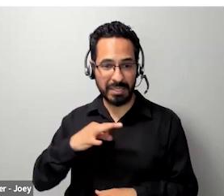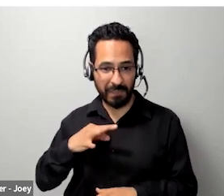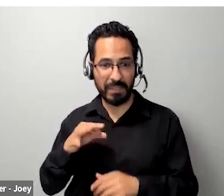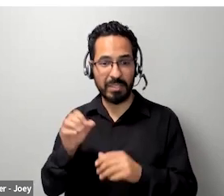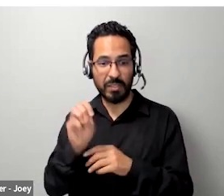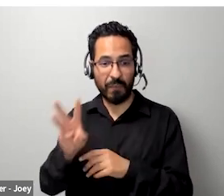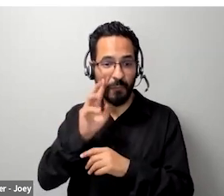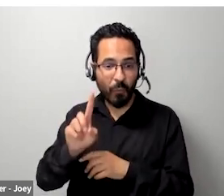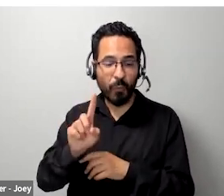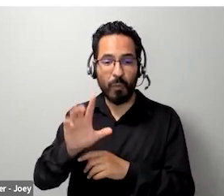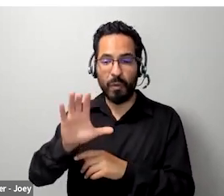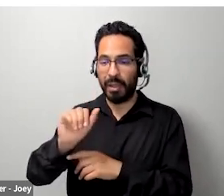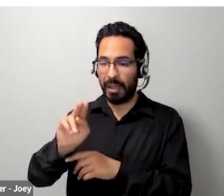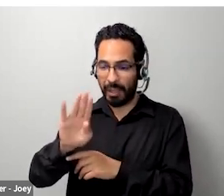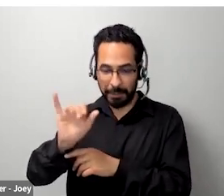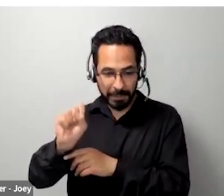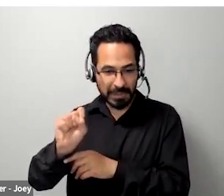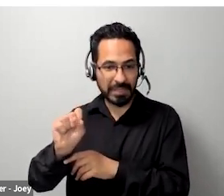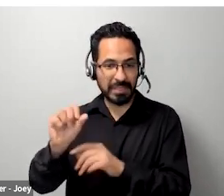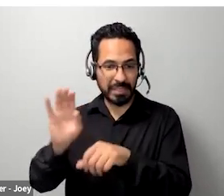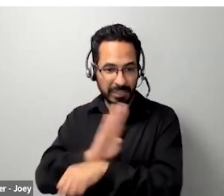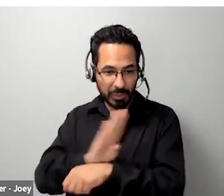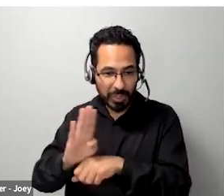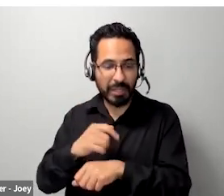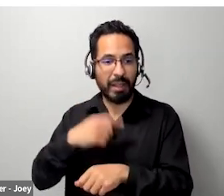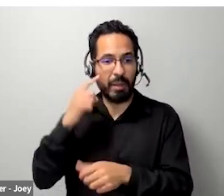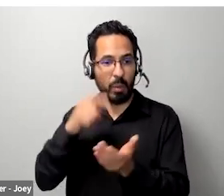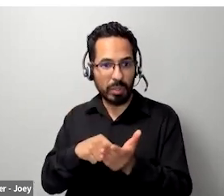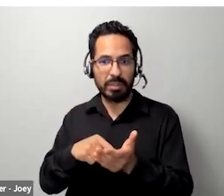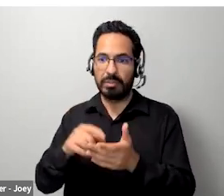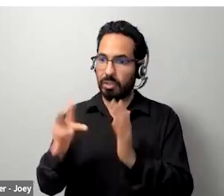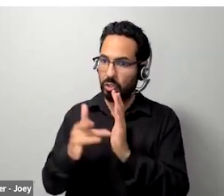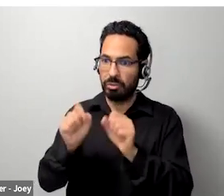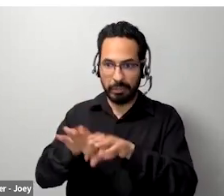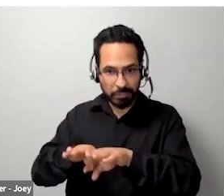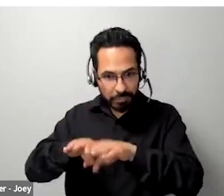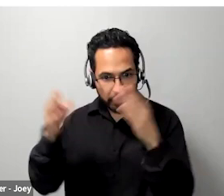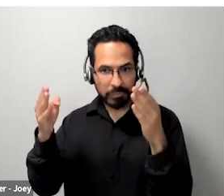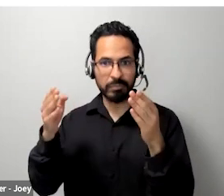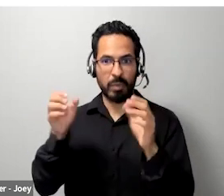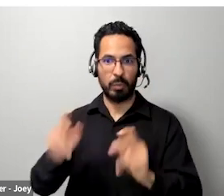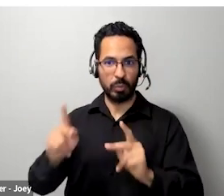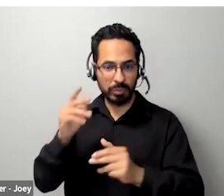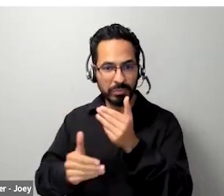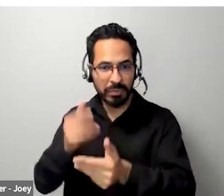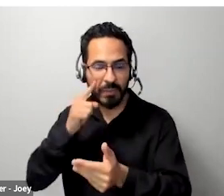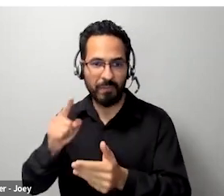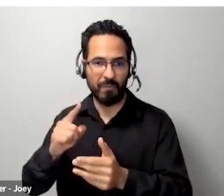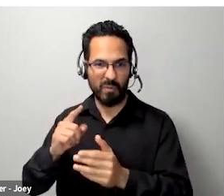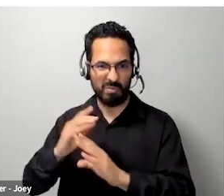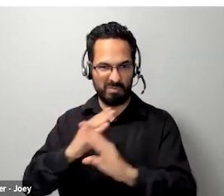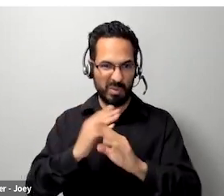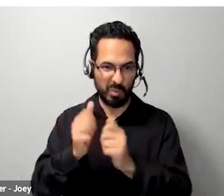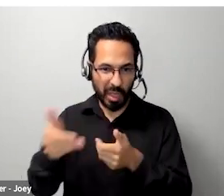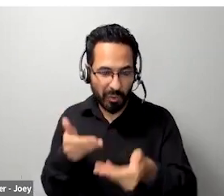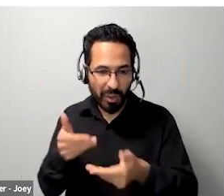industry, where I saw firsthand how technology could either open doors or create additional barriers in hiring. Over time, I